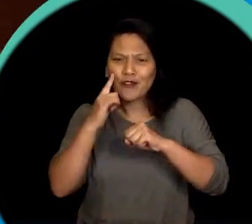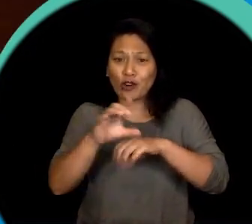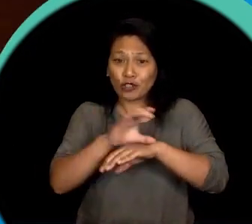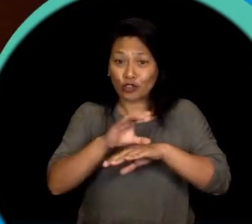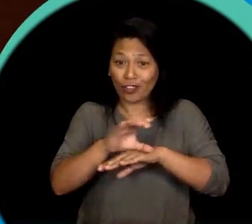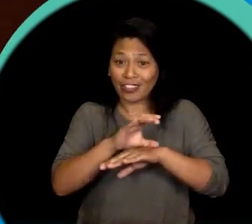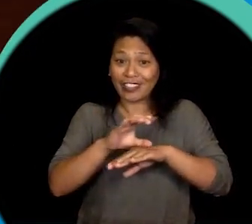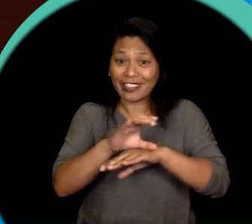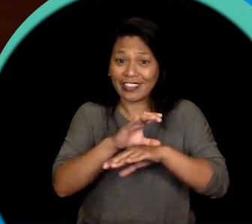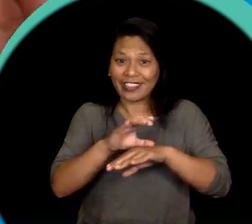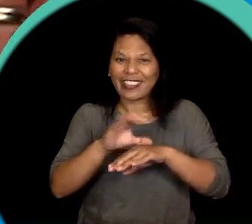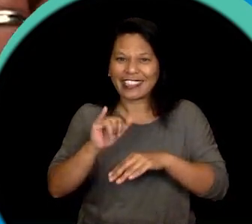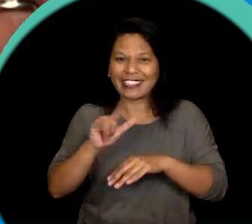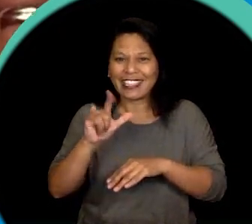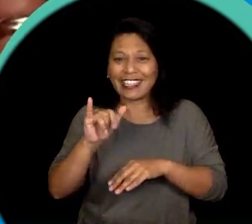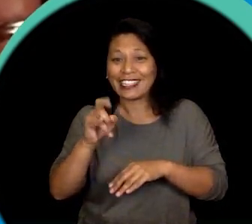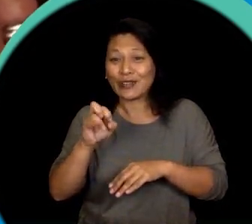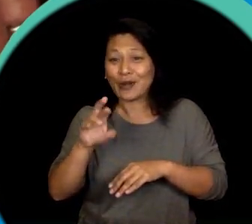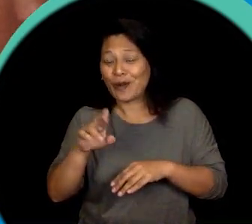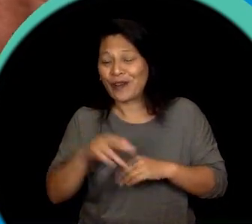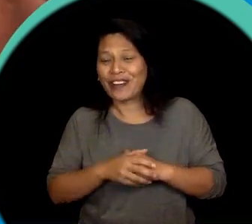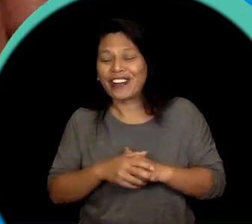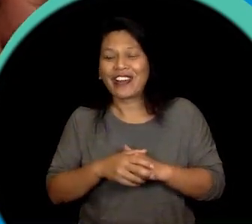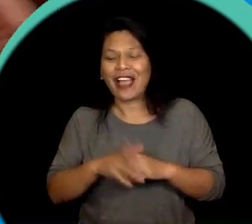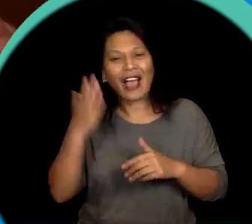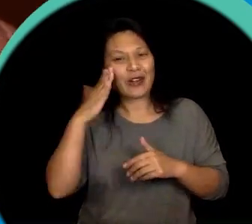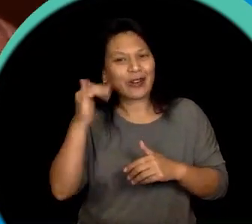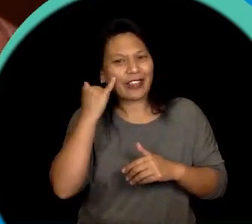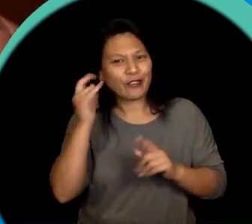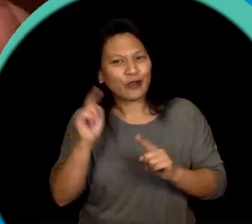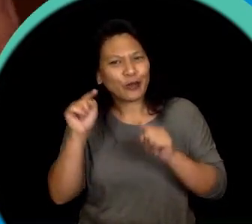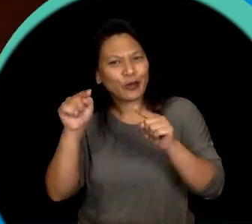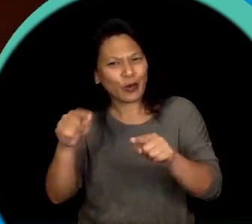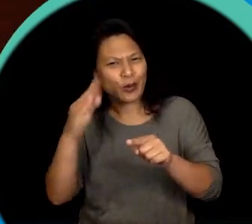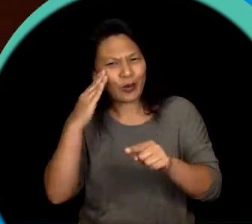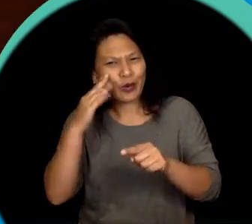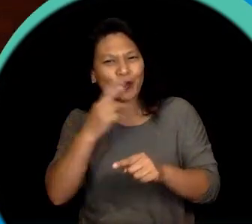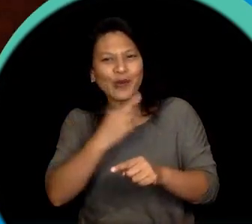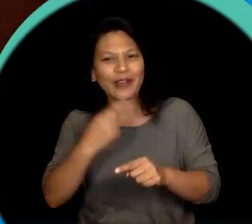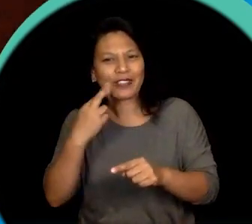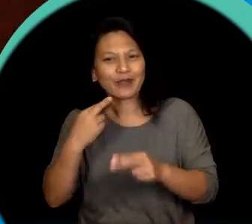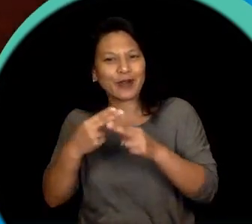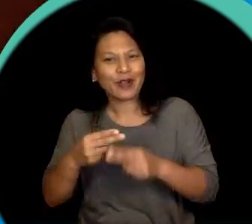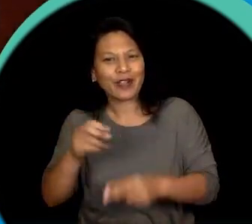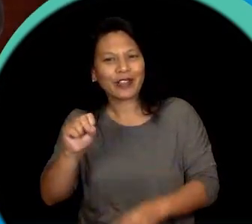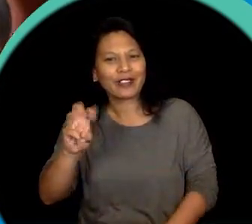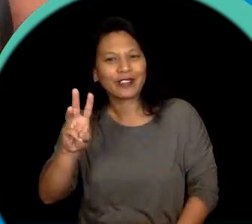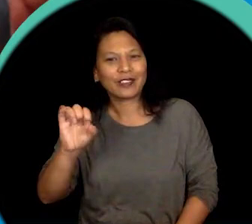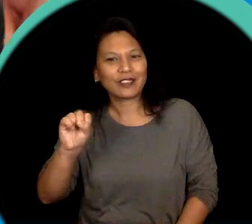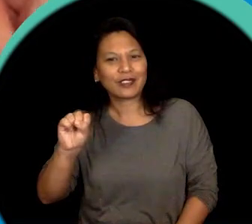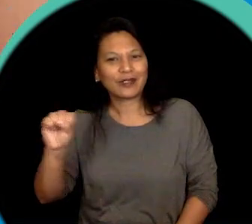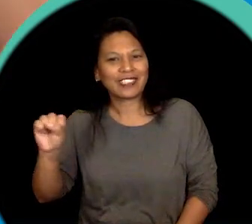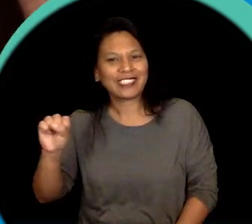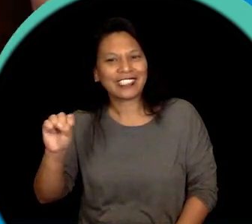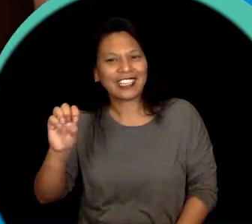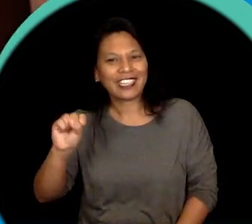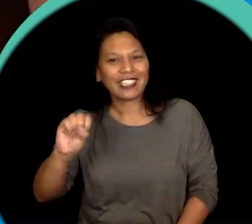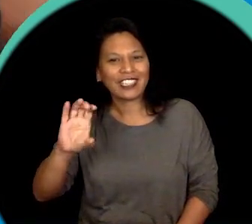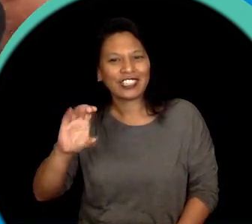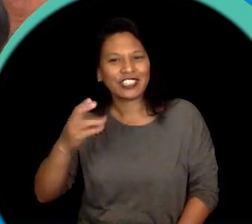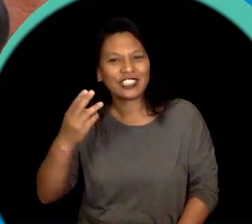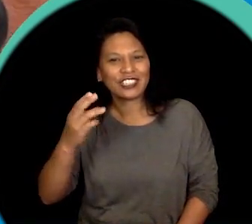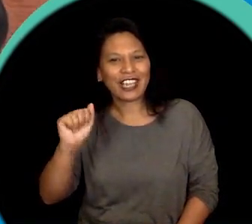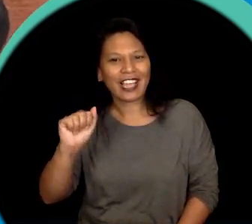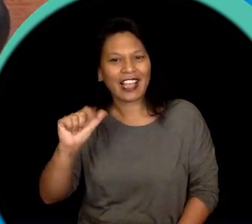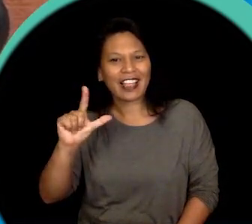It's chocolate wrapper, actually, Lindor. I don't know if any of you go to Swiss Chalet, but this came with my festive